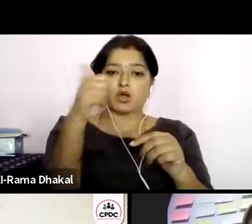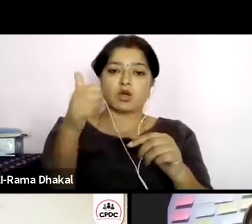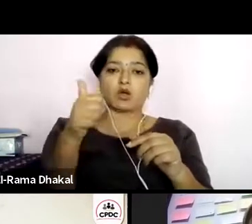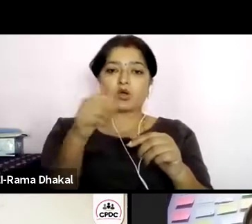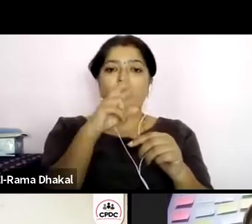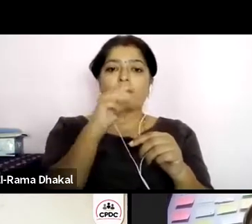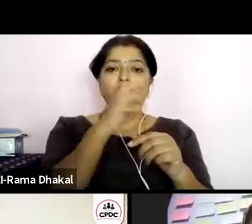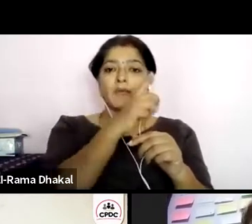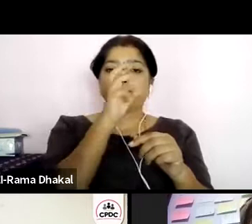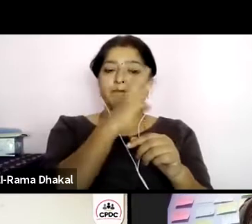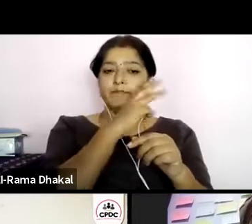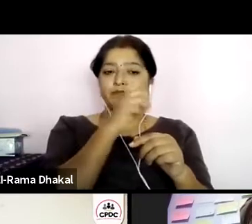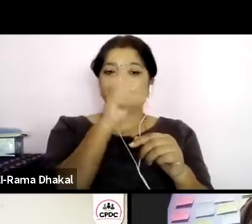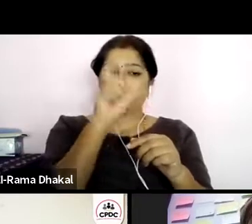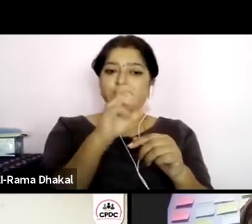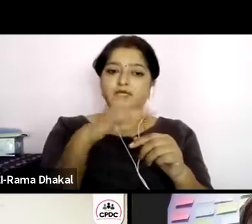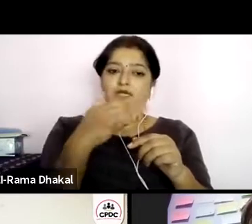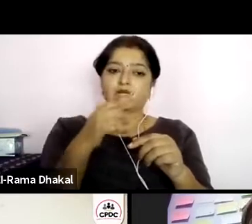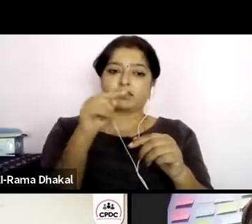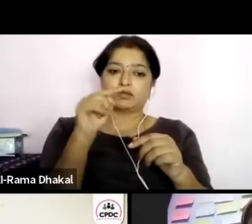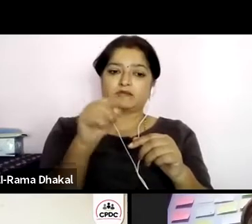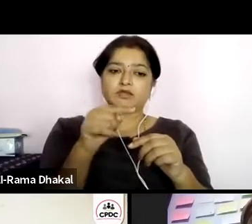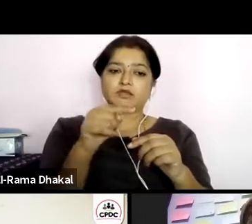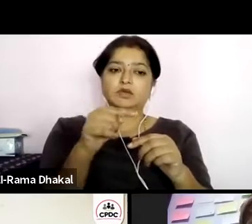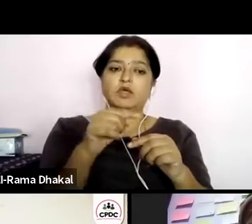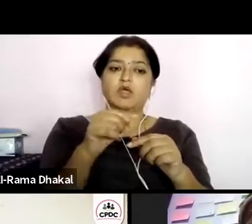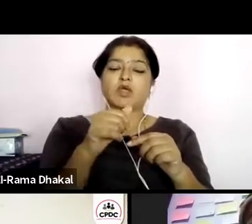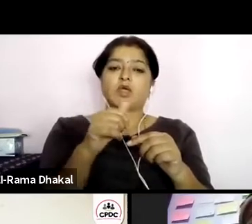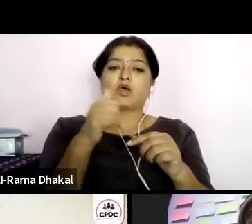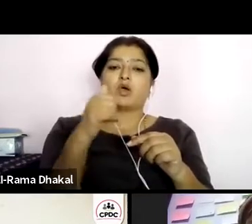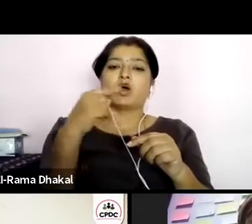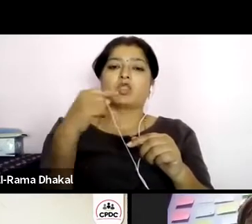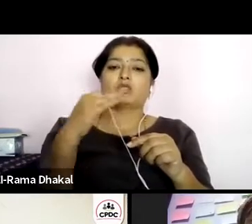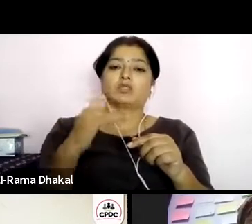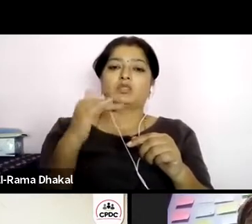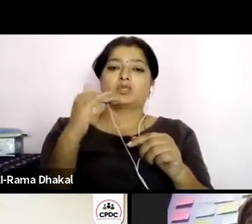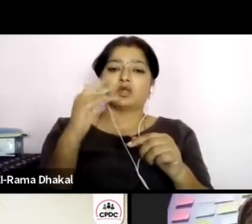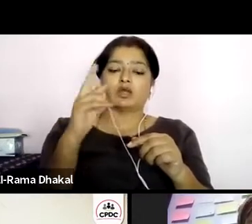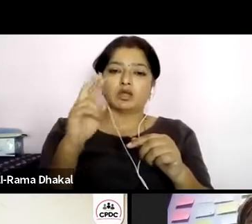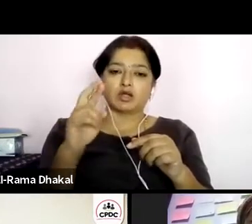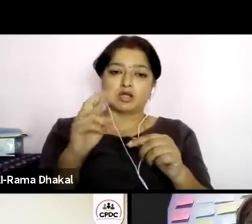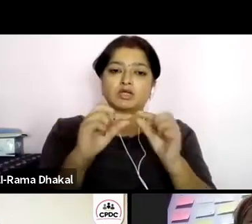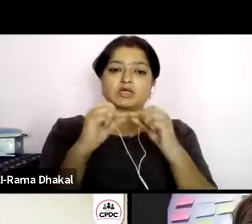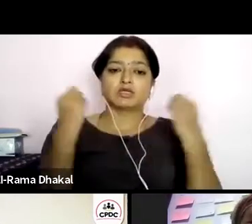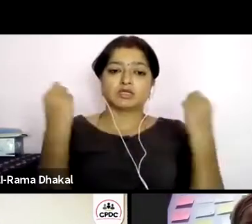locally, regionally, and internationally? Your views on that?